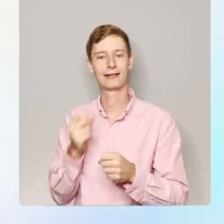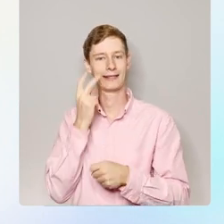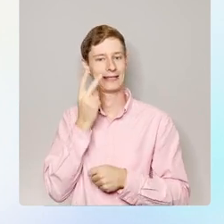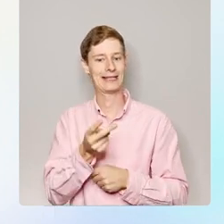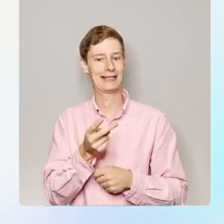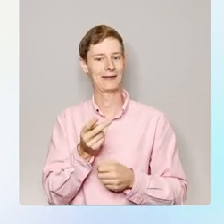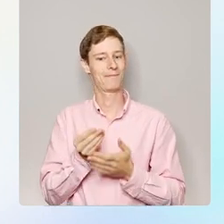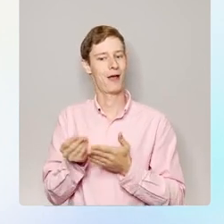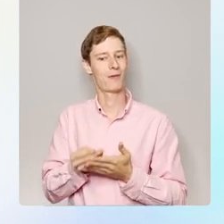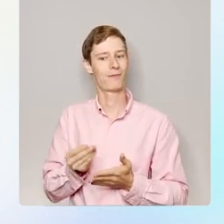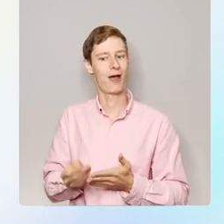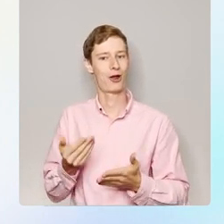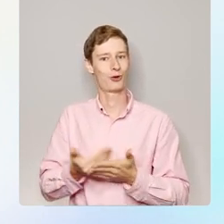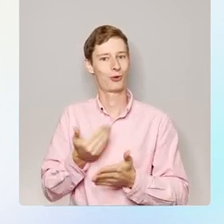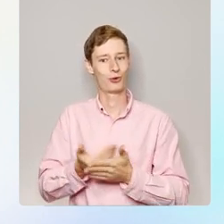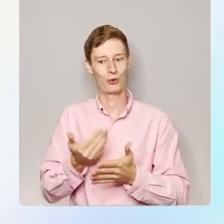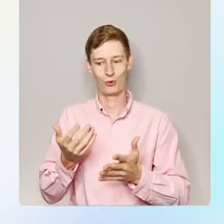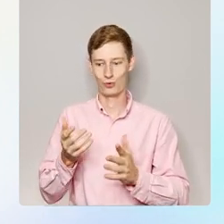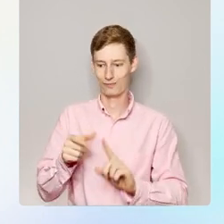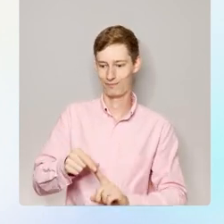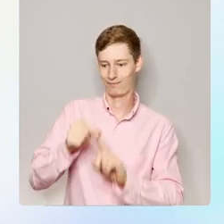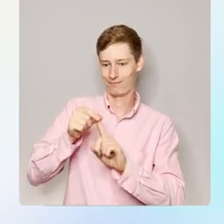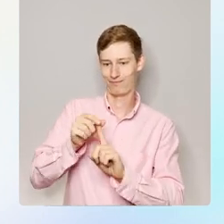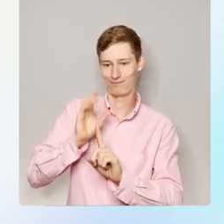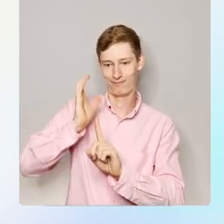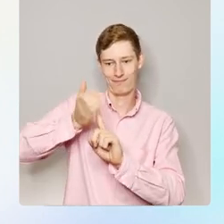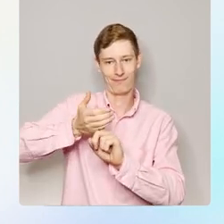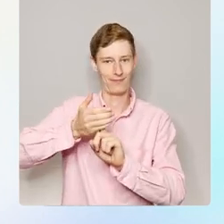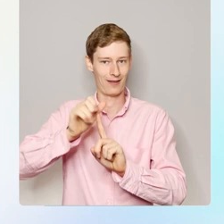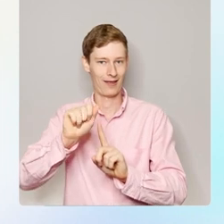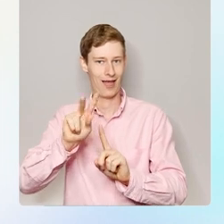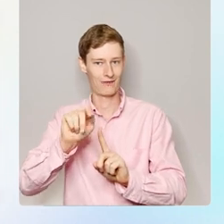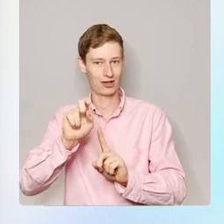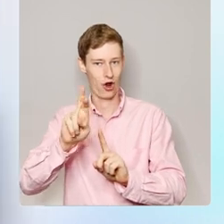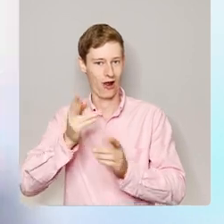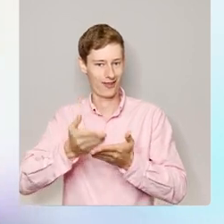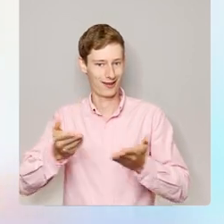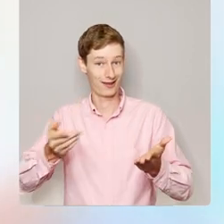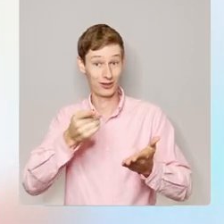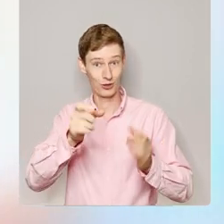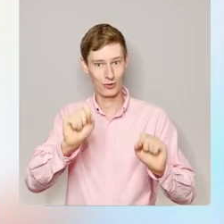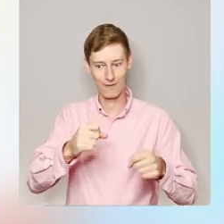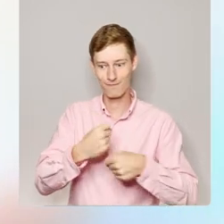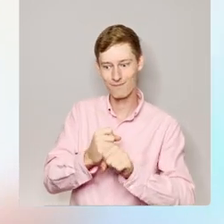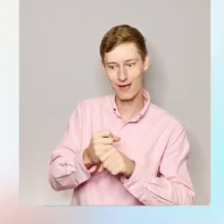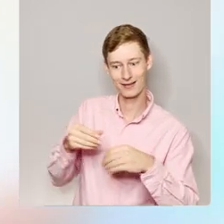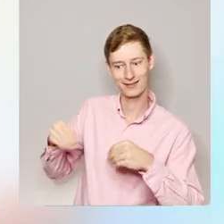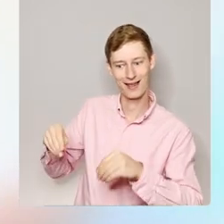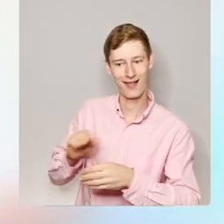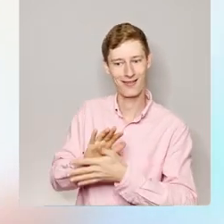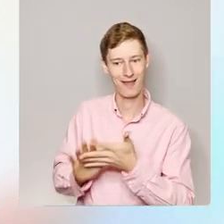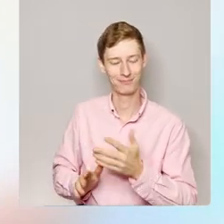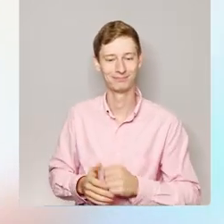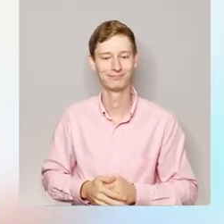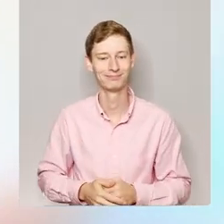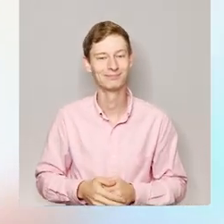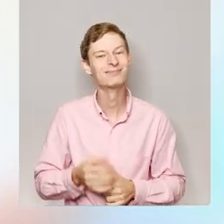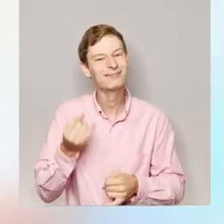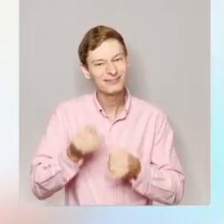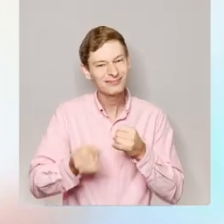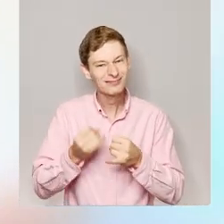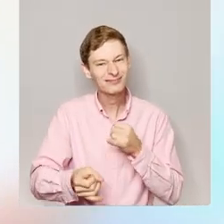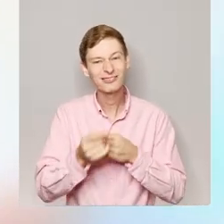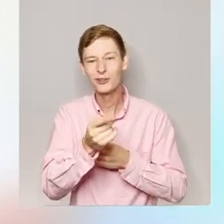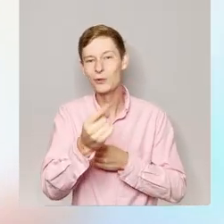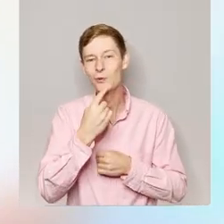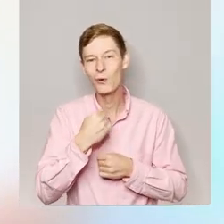to release creator tools so that you can design custom avatar items and sell them. Lastly, you told us that reviews